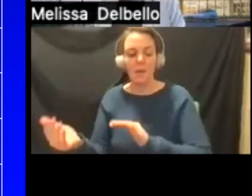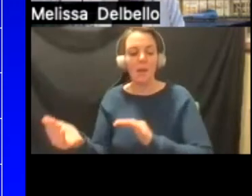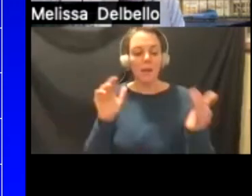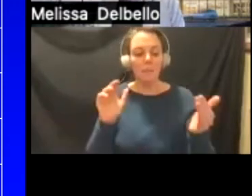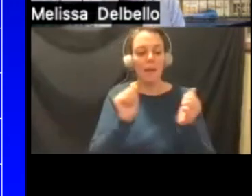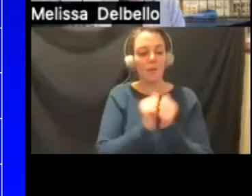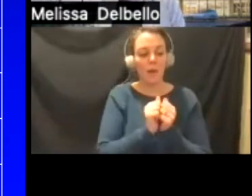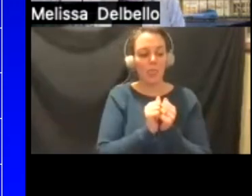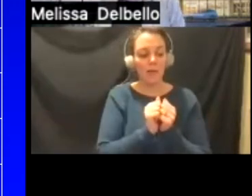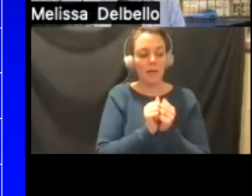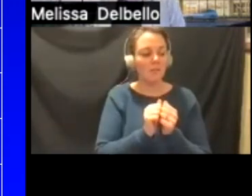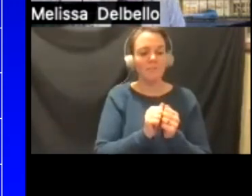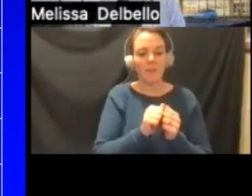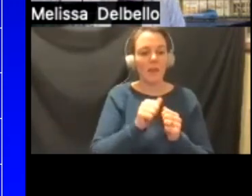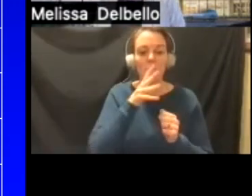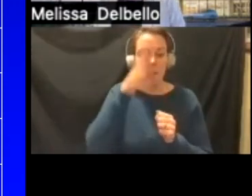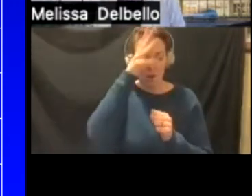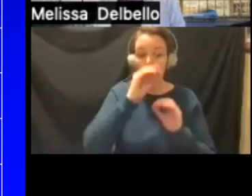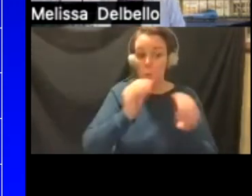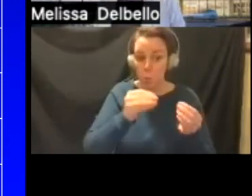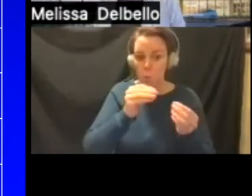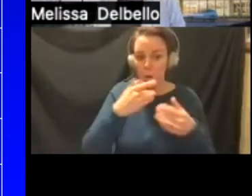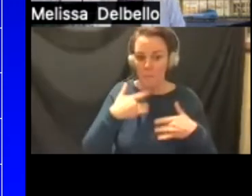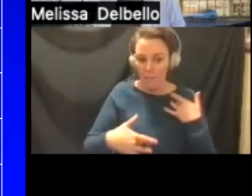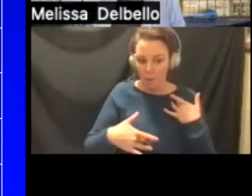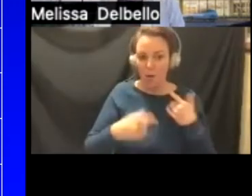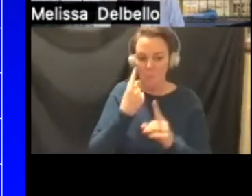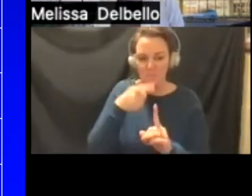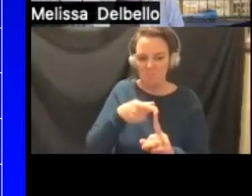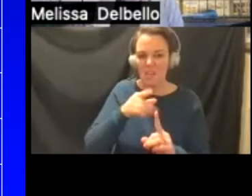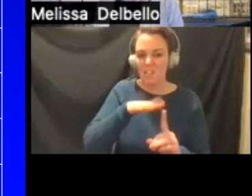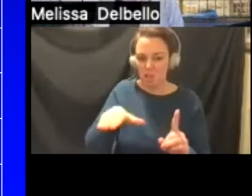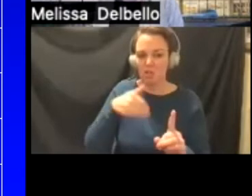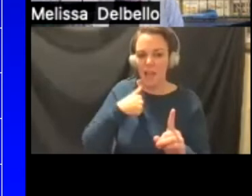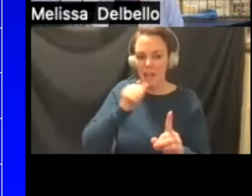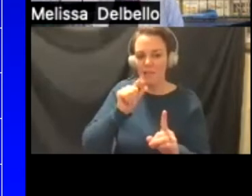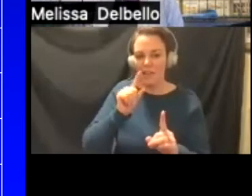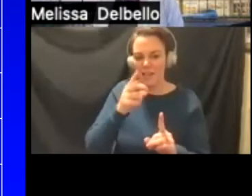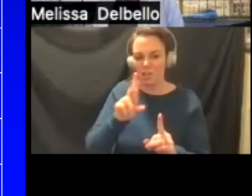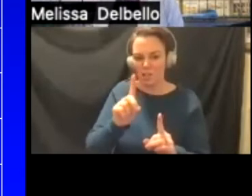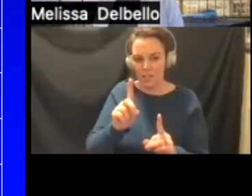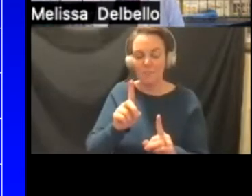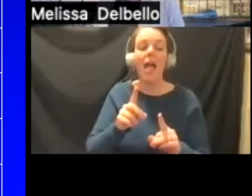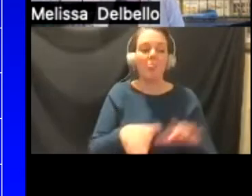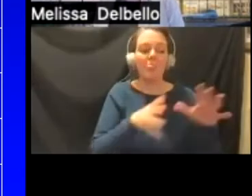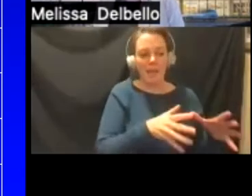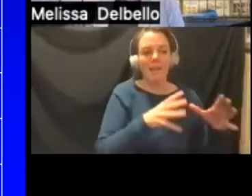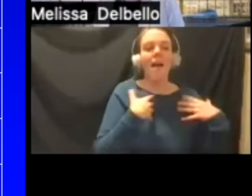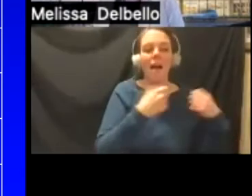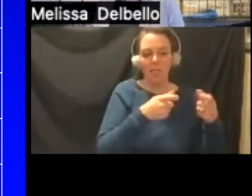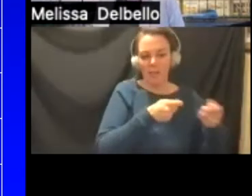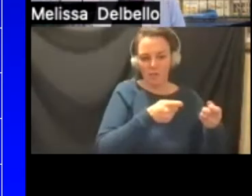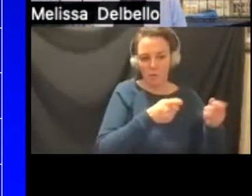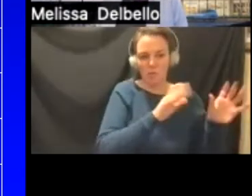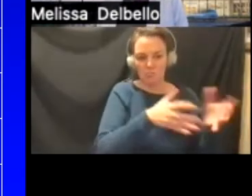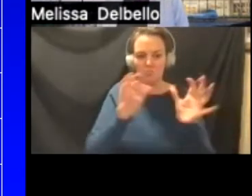parents who don't have bipolar disorder, who have ADHD, and healthy controls. And we're trying to understand, is this